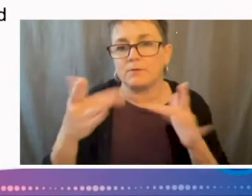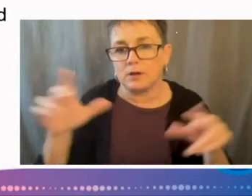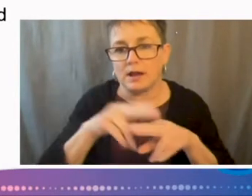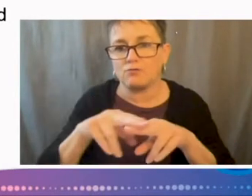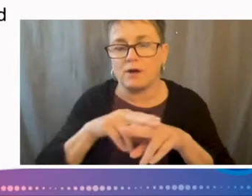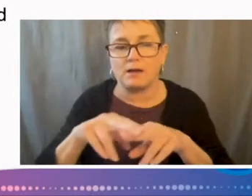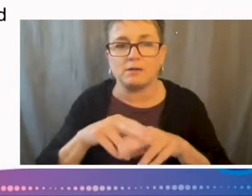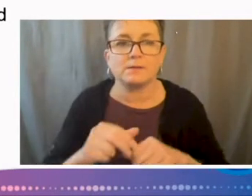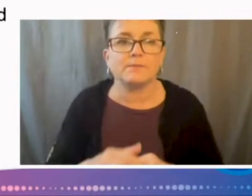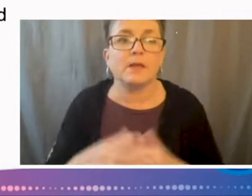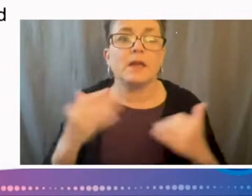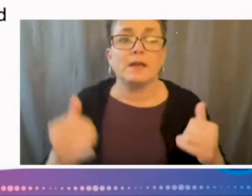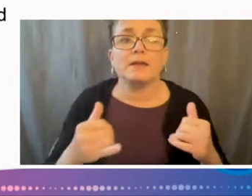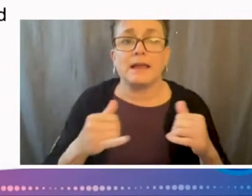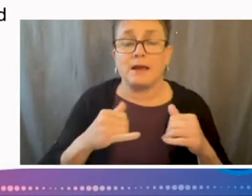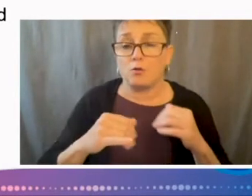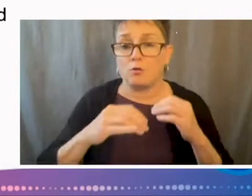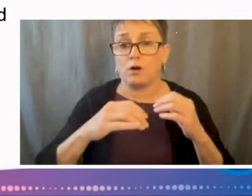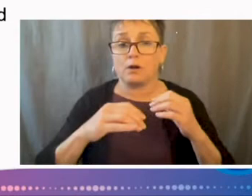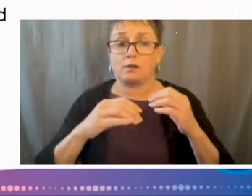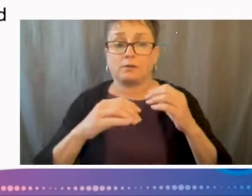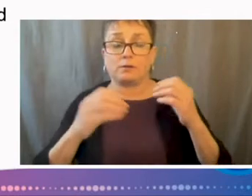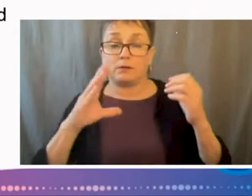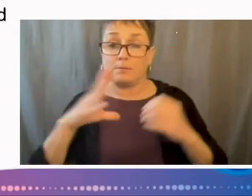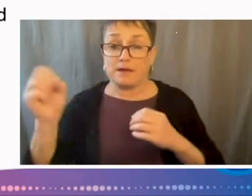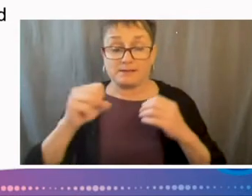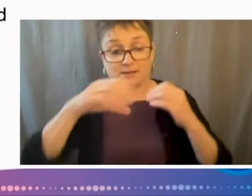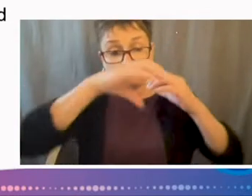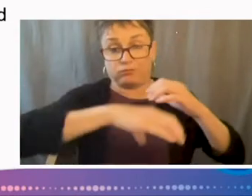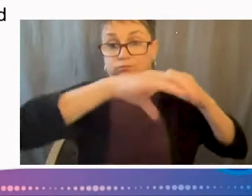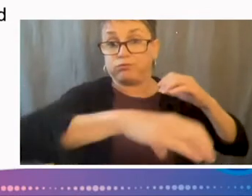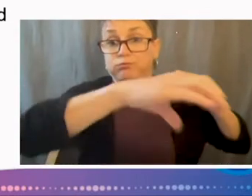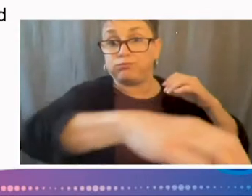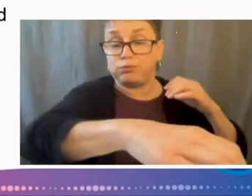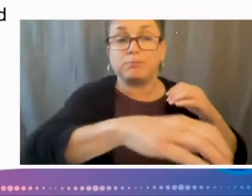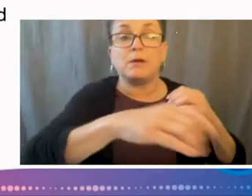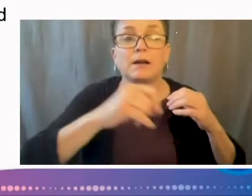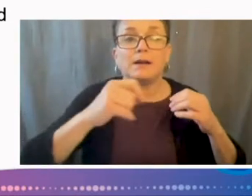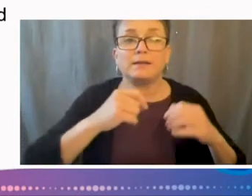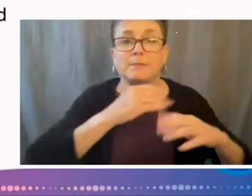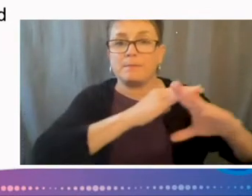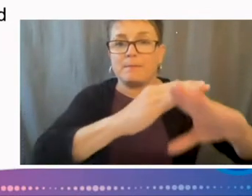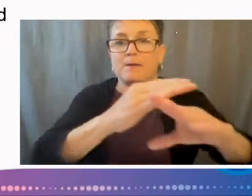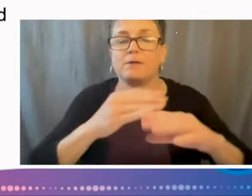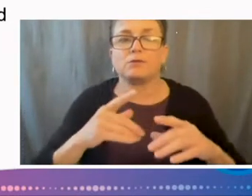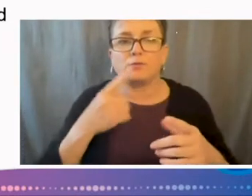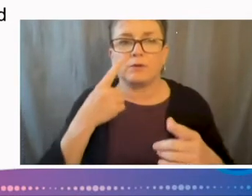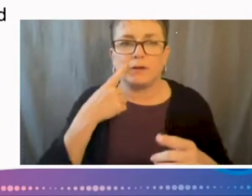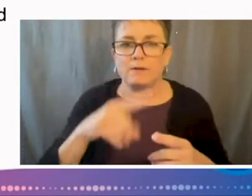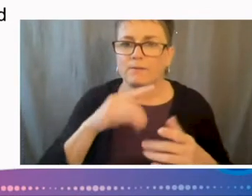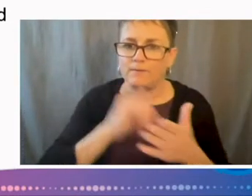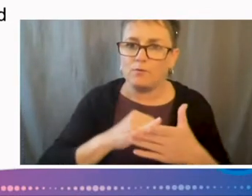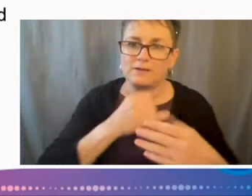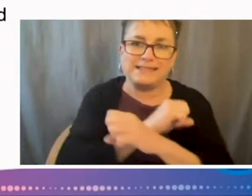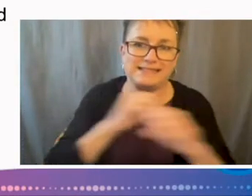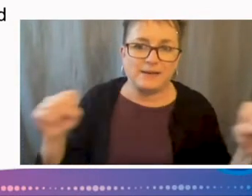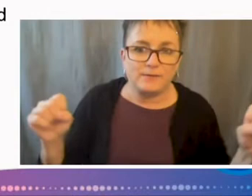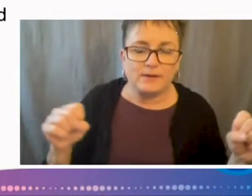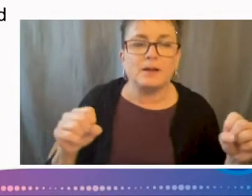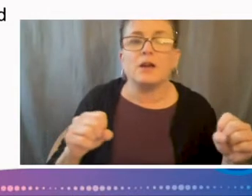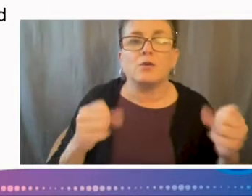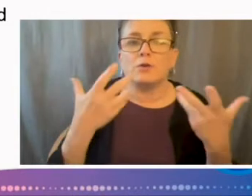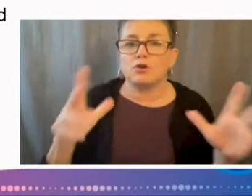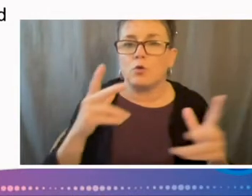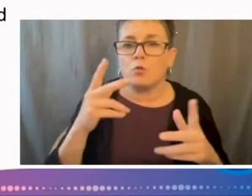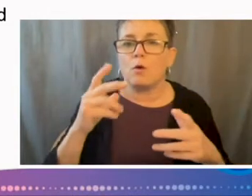Start with the between car barriers. The between car barriers were installed as a safety requirement to prevent passengers from falling in